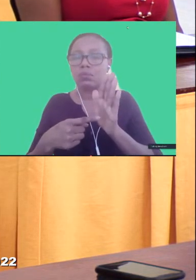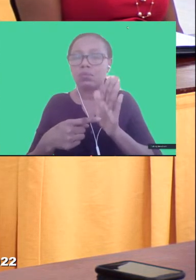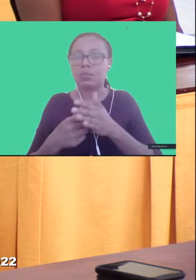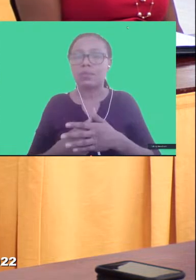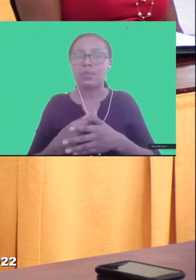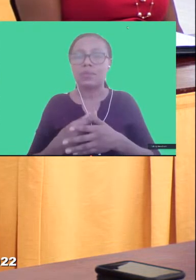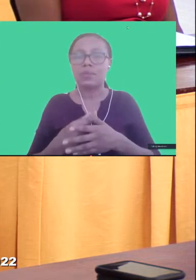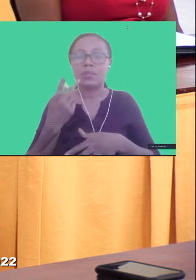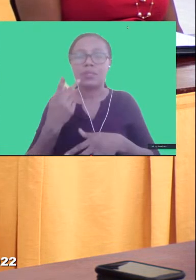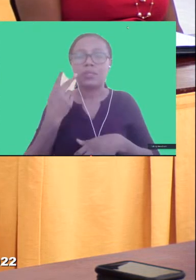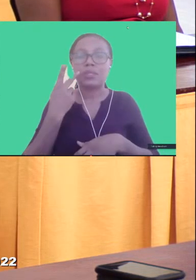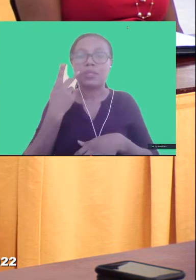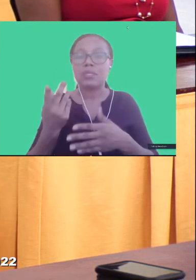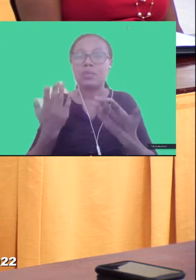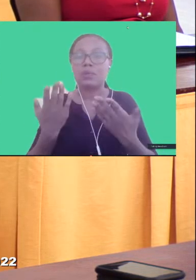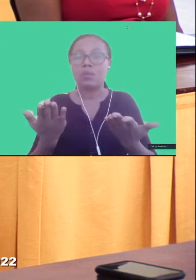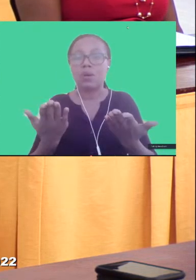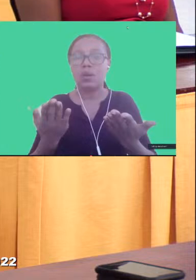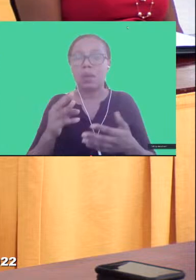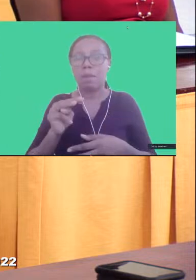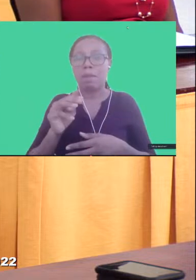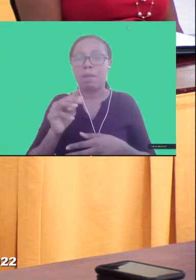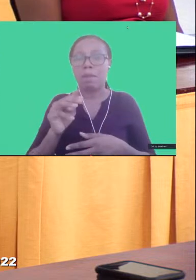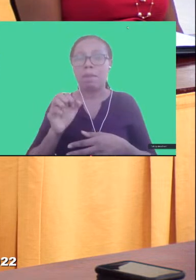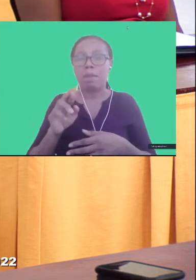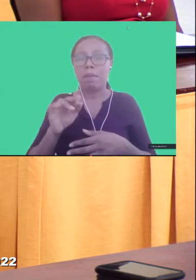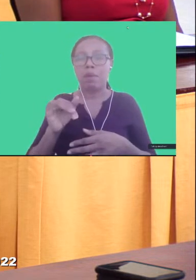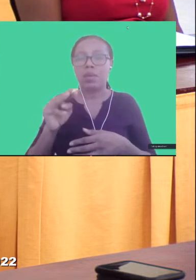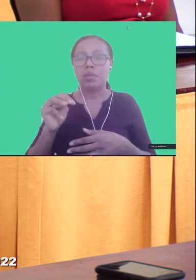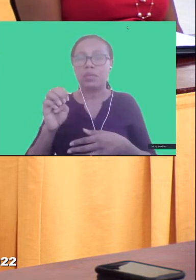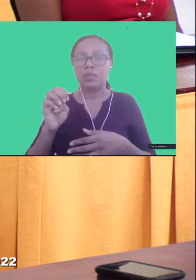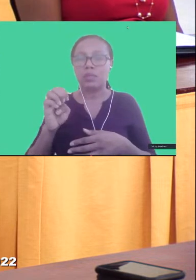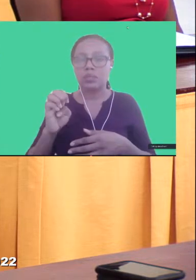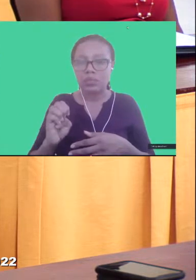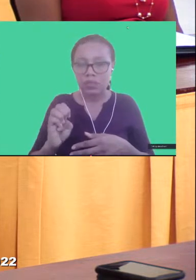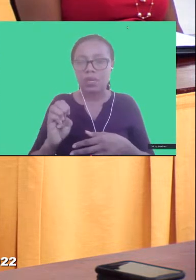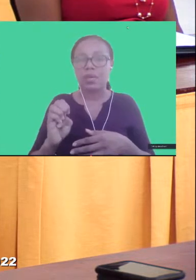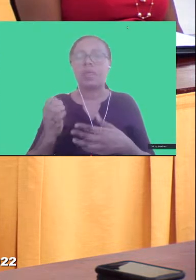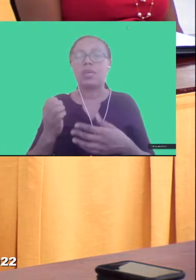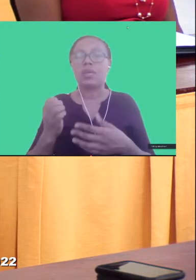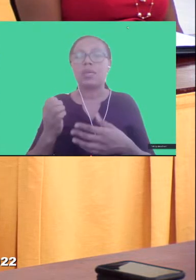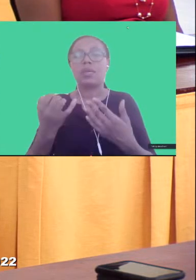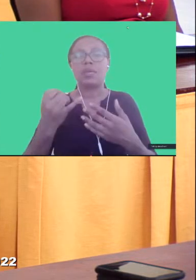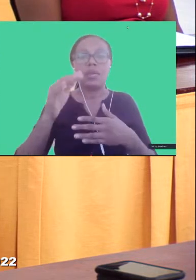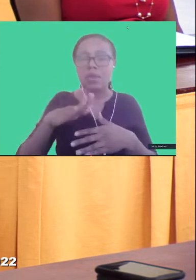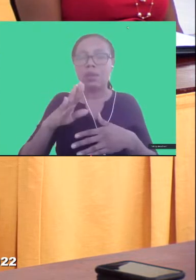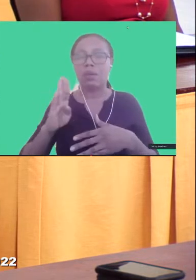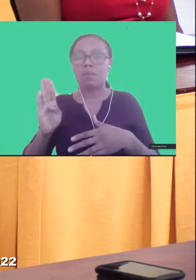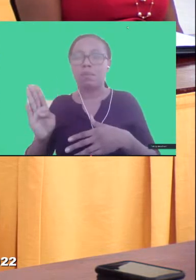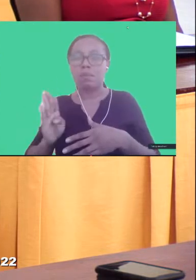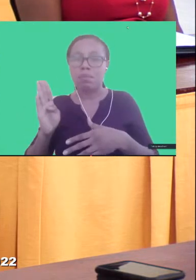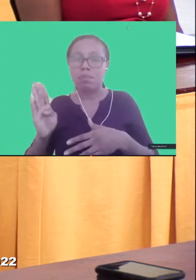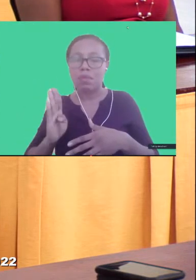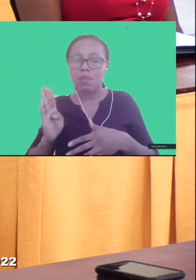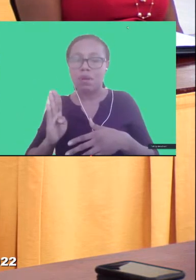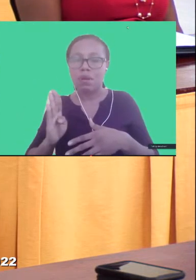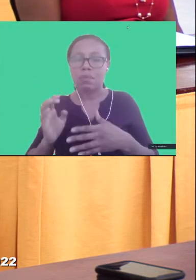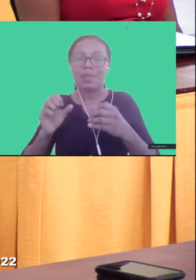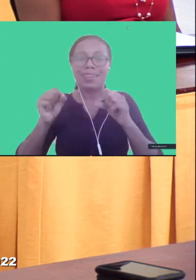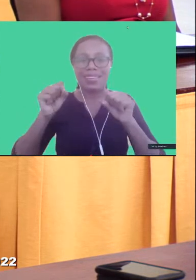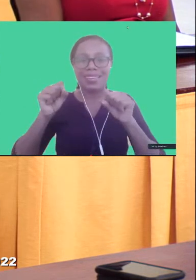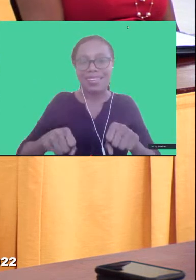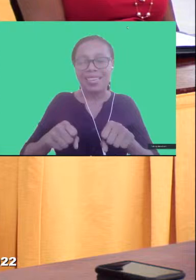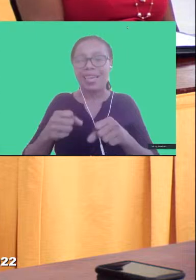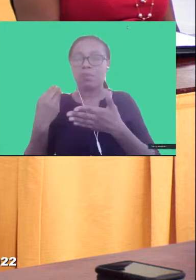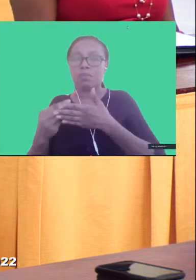Barbados being available for potential investment and expression of interest